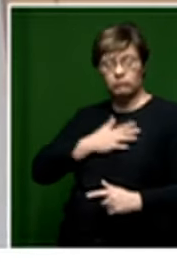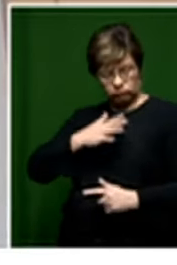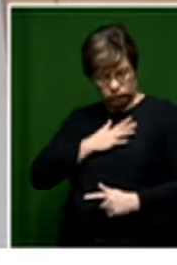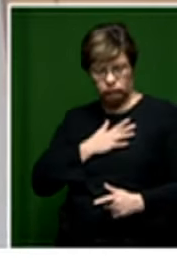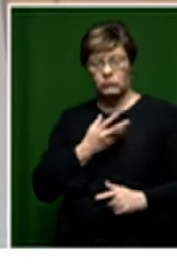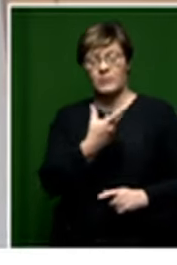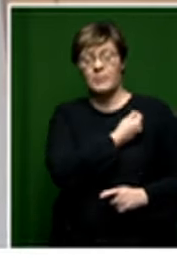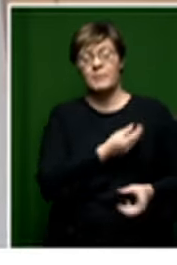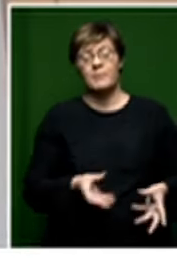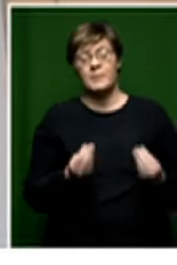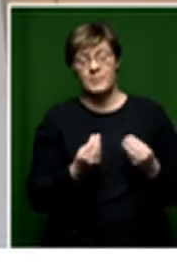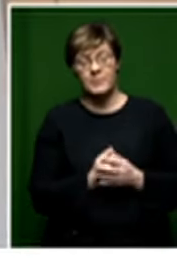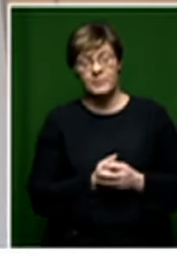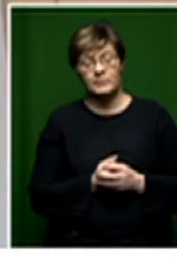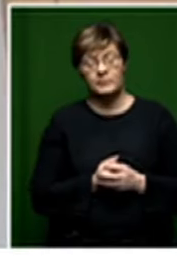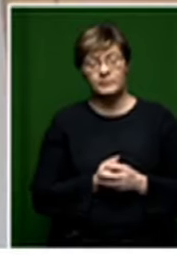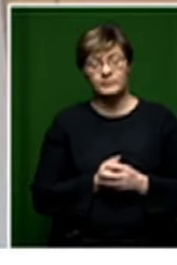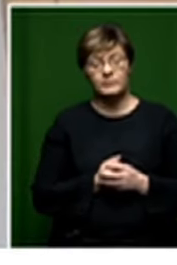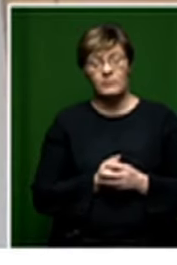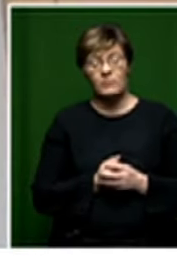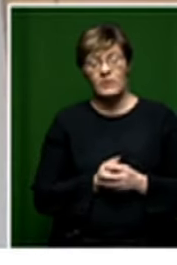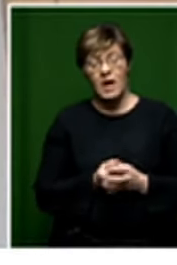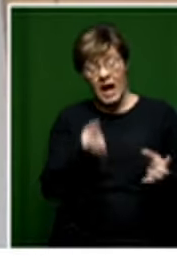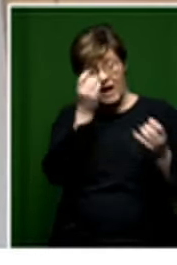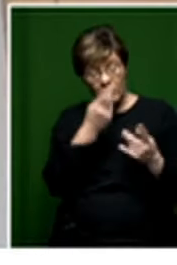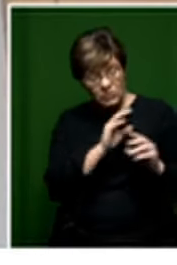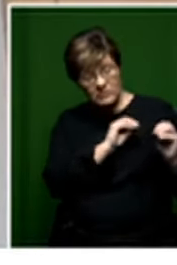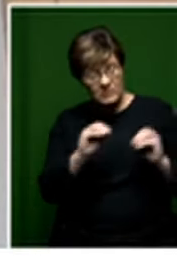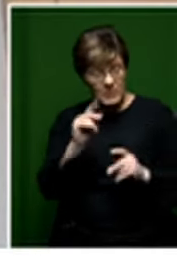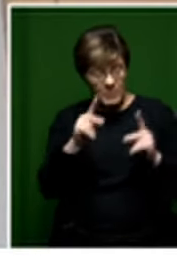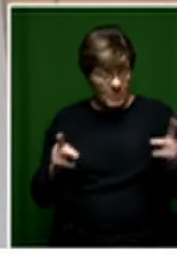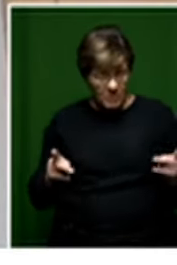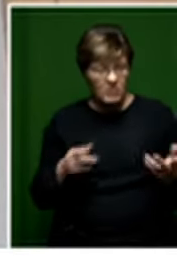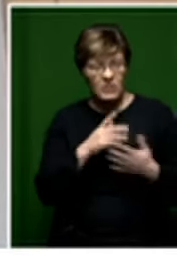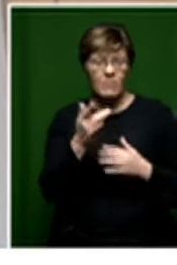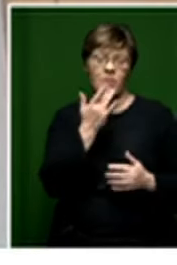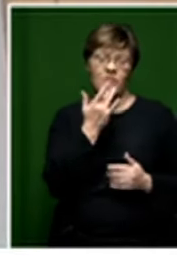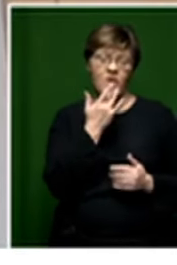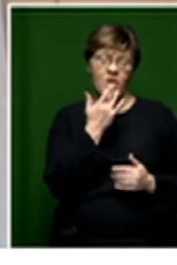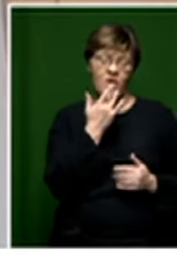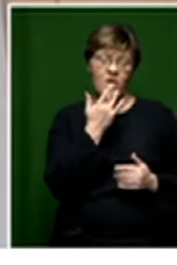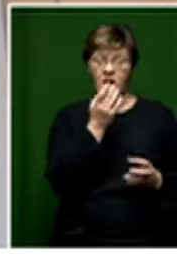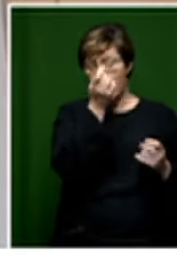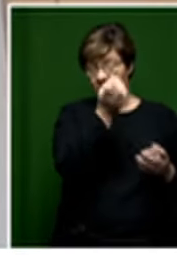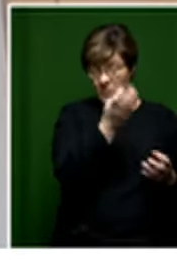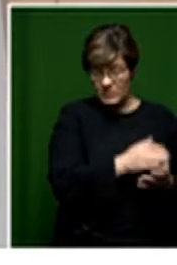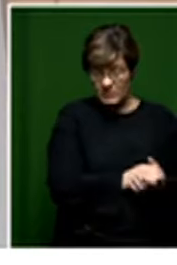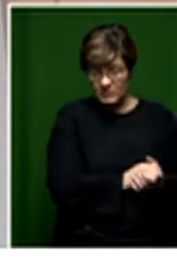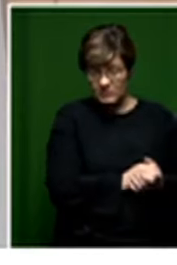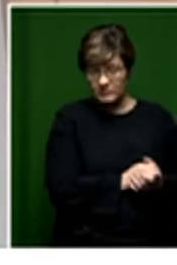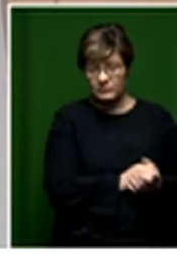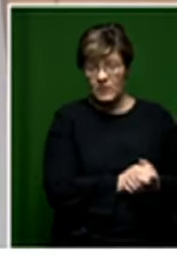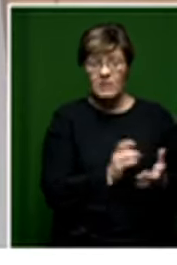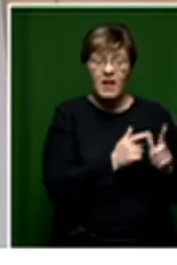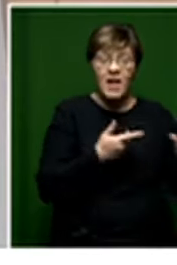the COVID vaccine. So getting information to people through their preferred channel of information and in